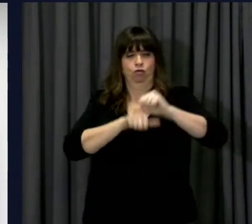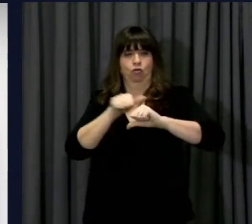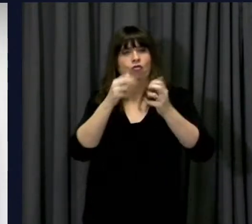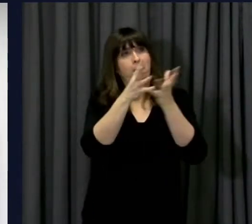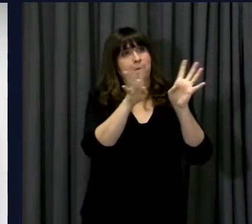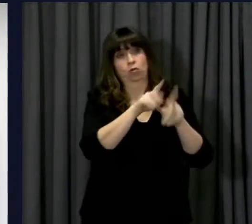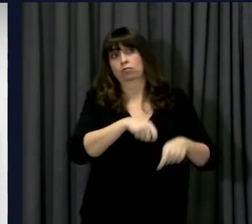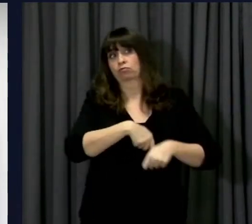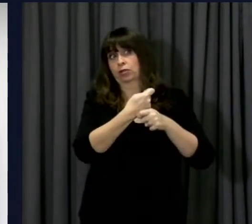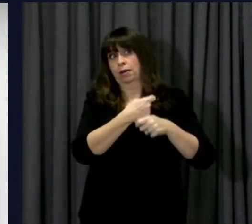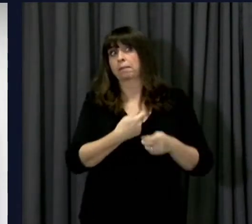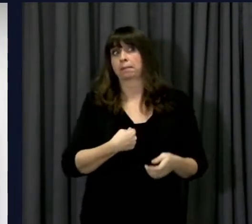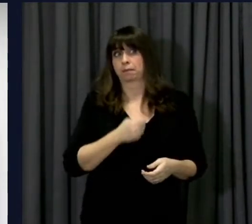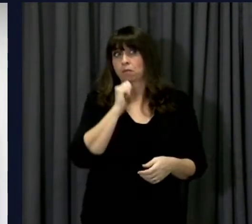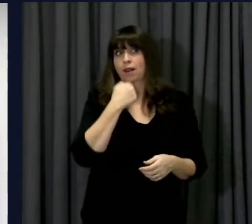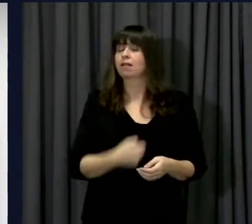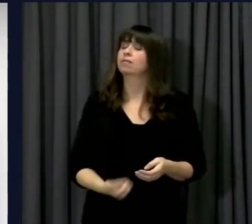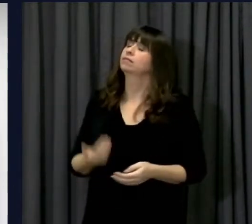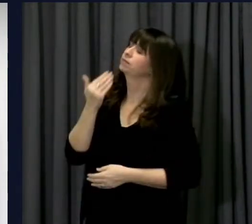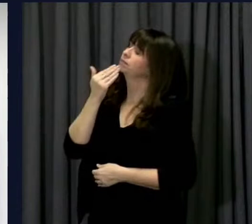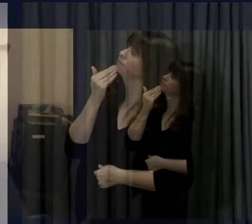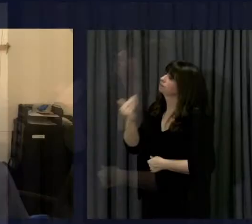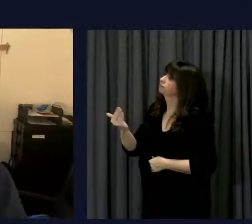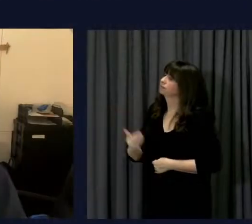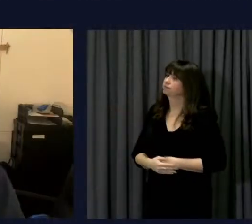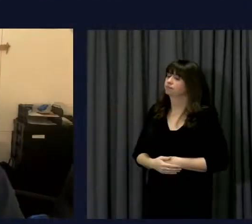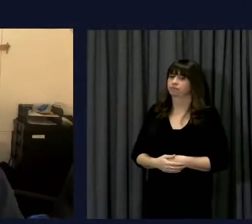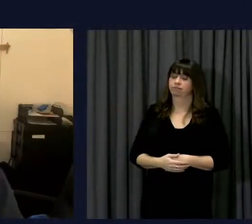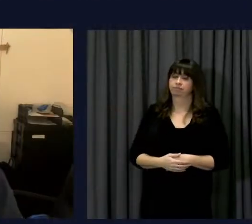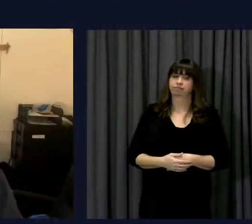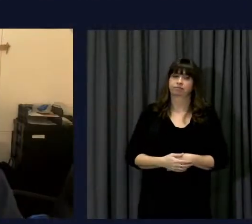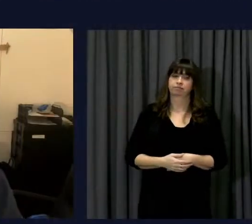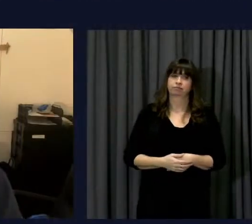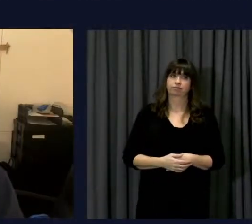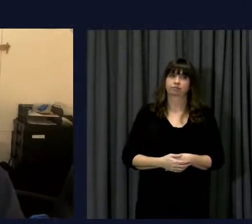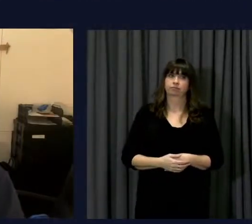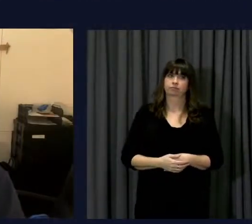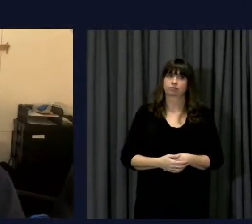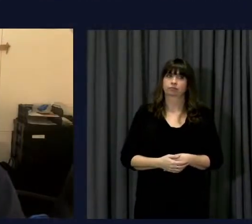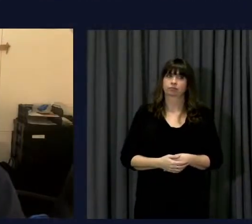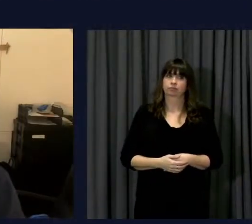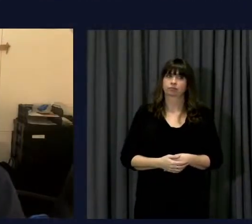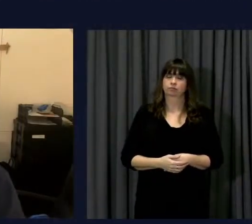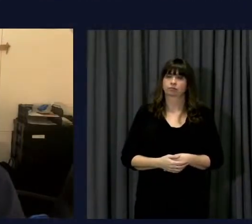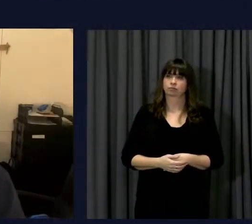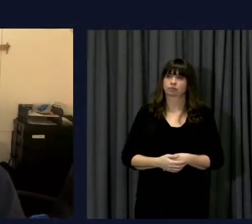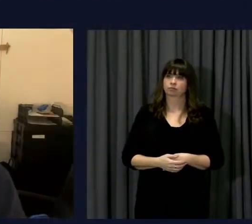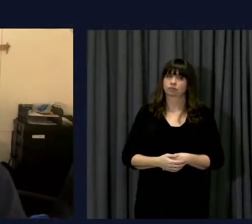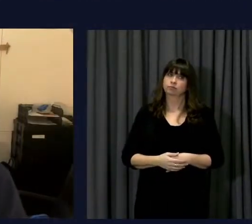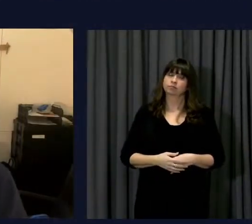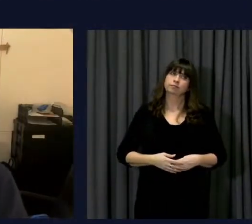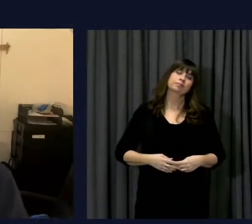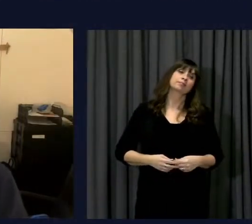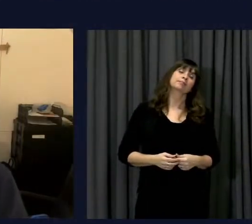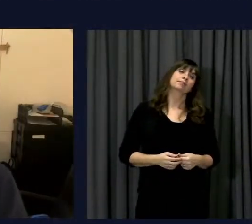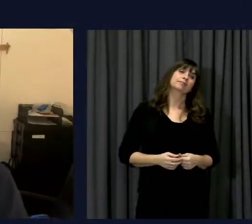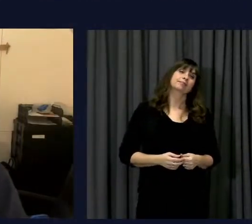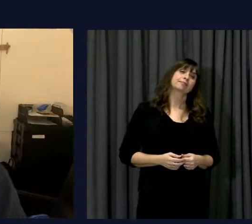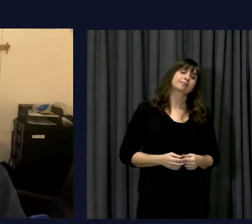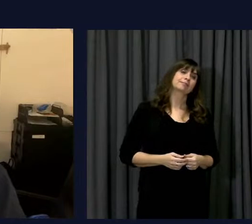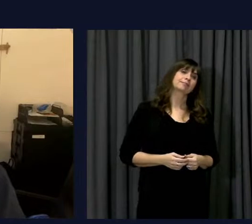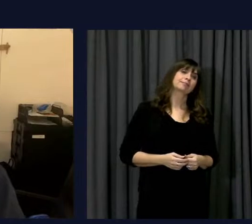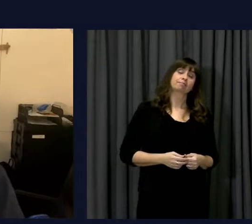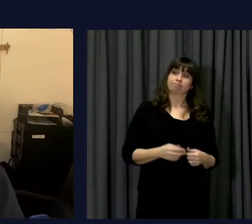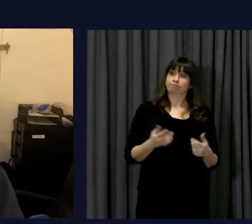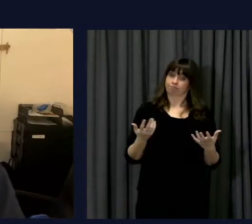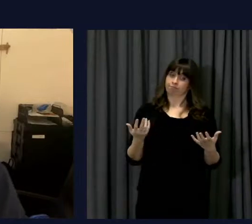after it as well. Thank you for that. In terms of identification, perhaps I could explore this a little further. I imagine